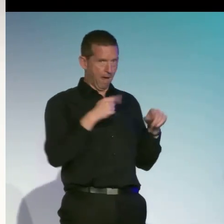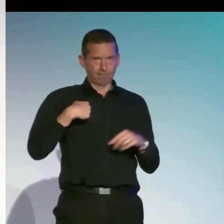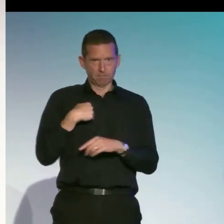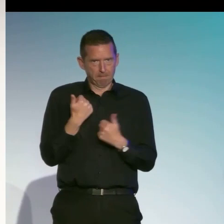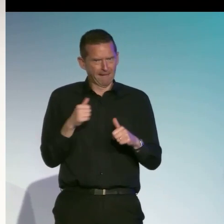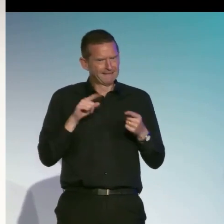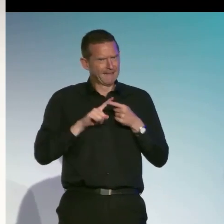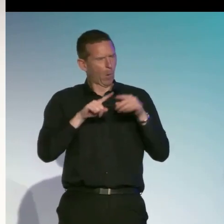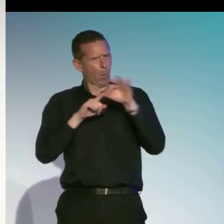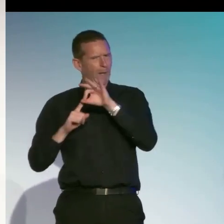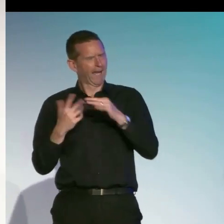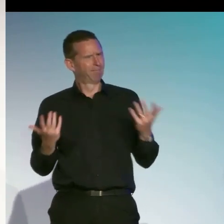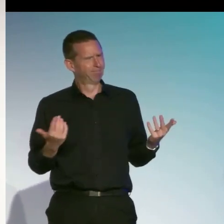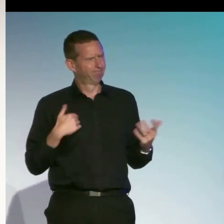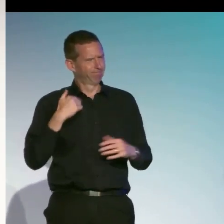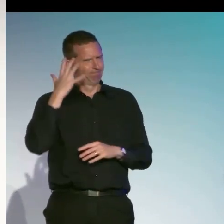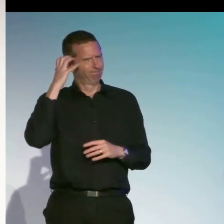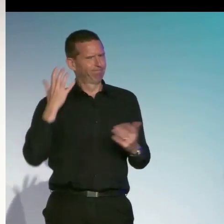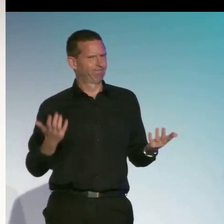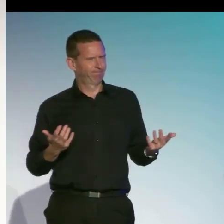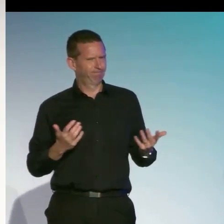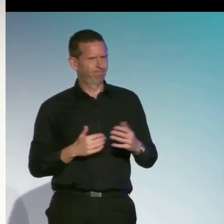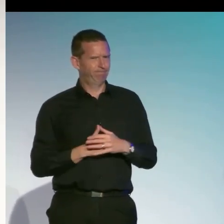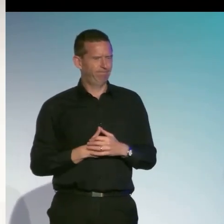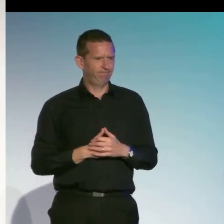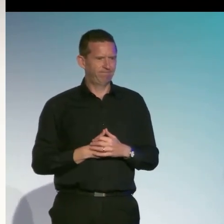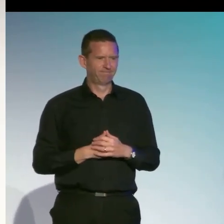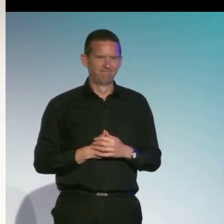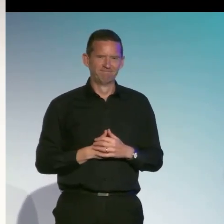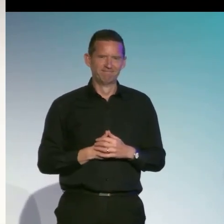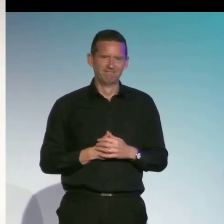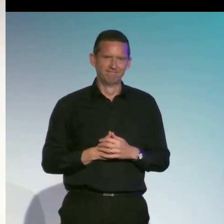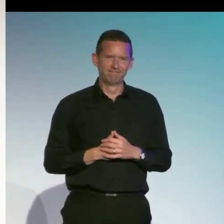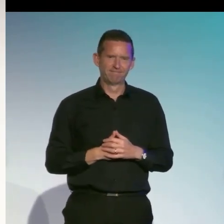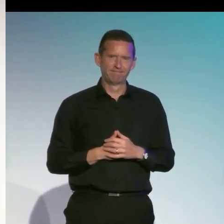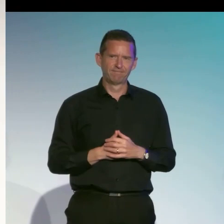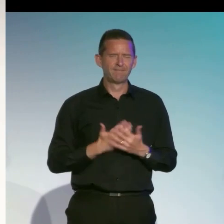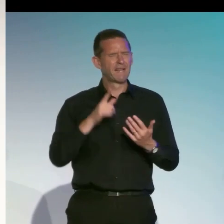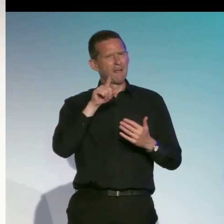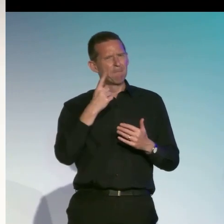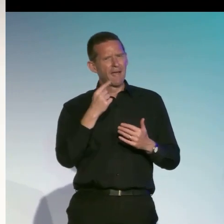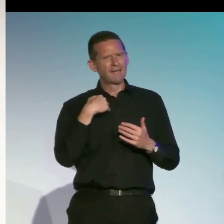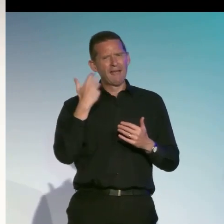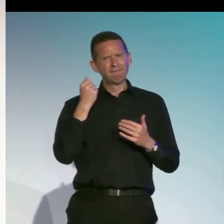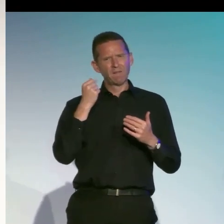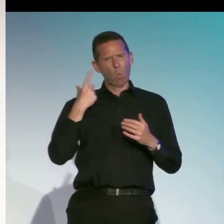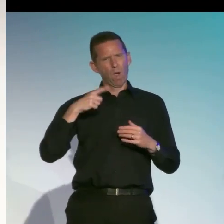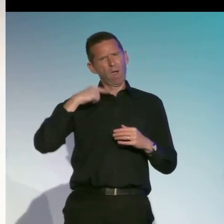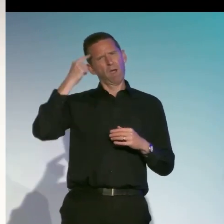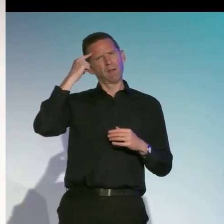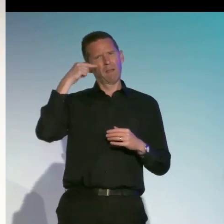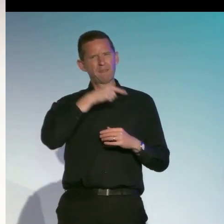queer and trans in the process. And so, I like to think about that as